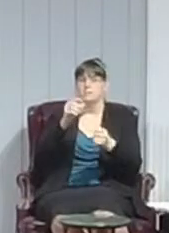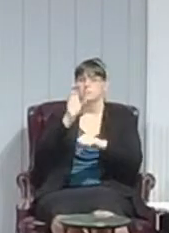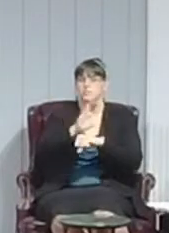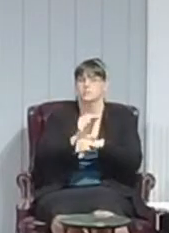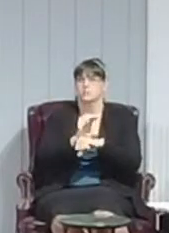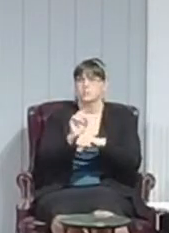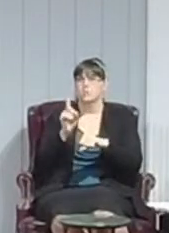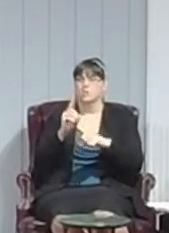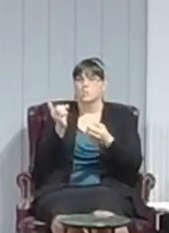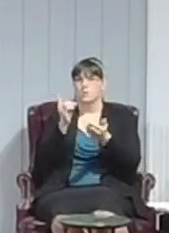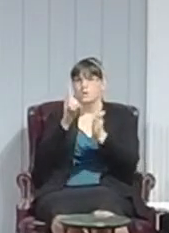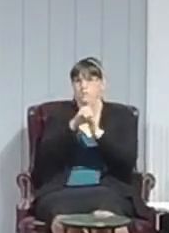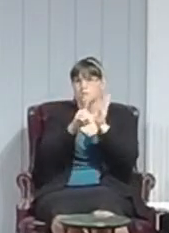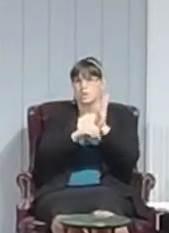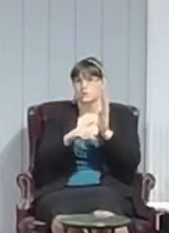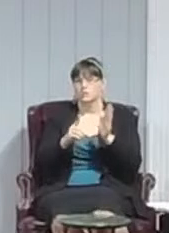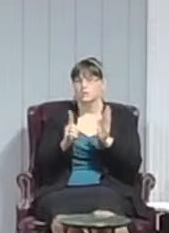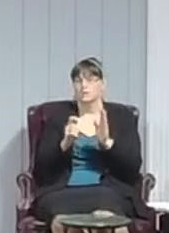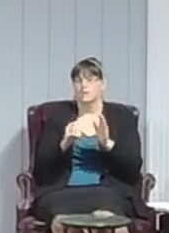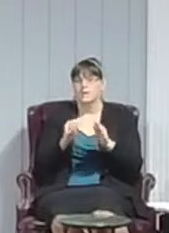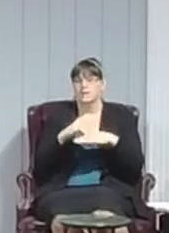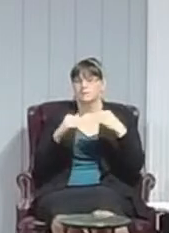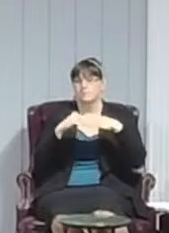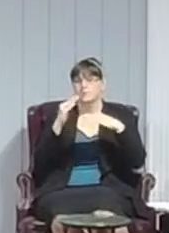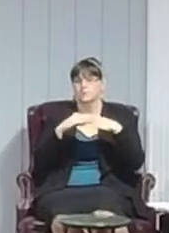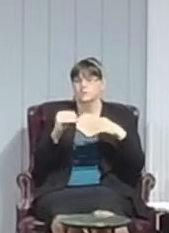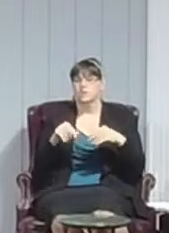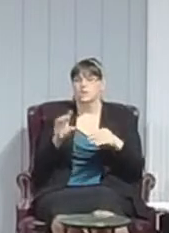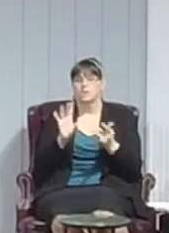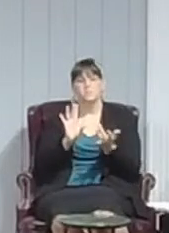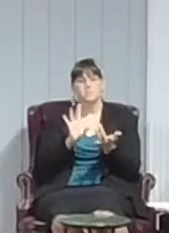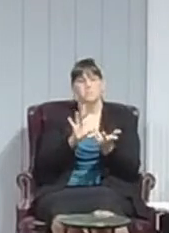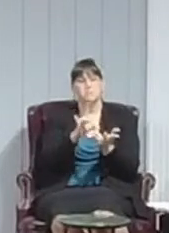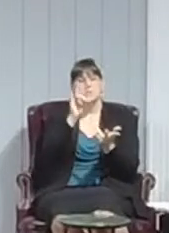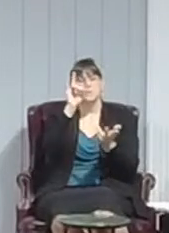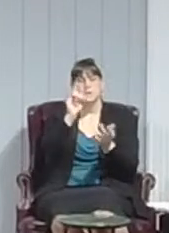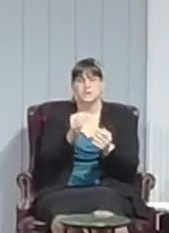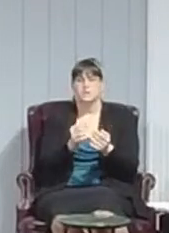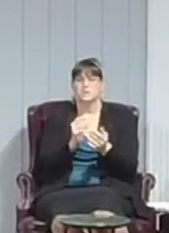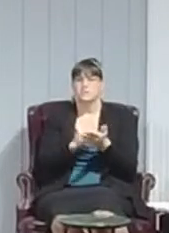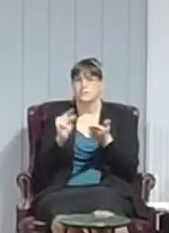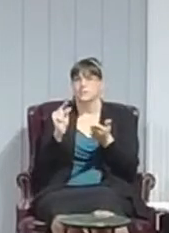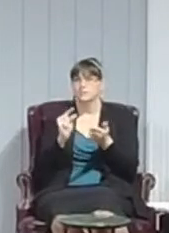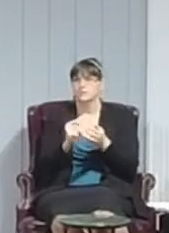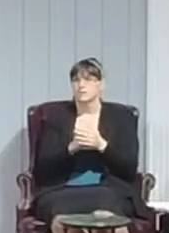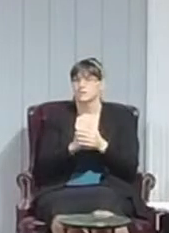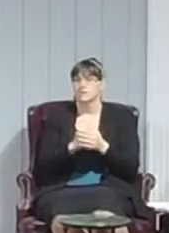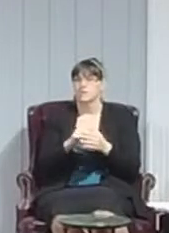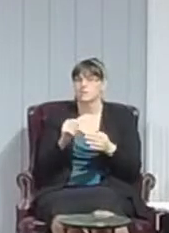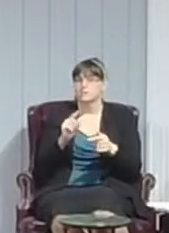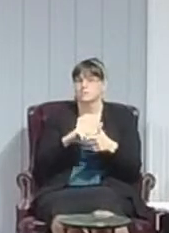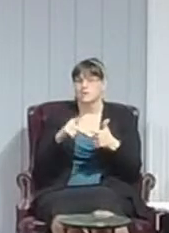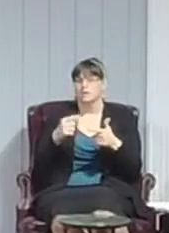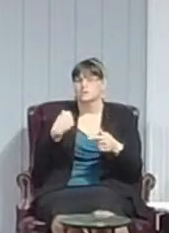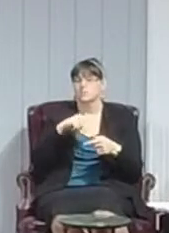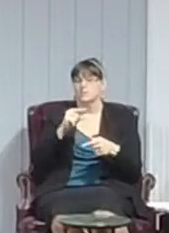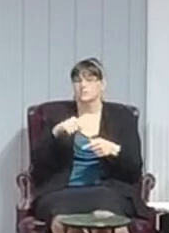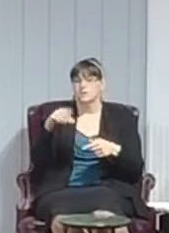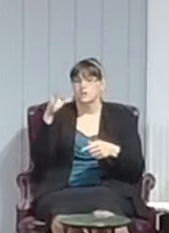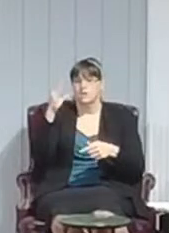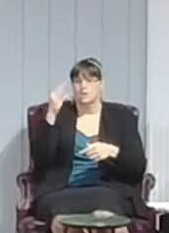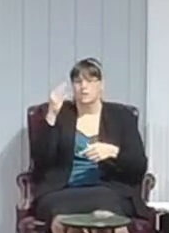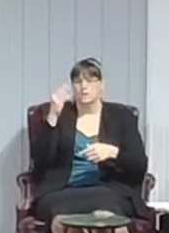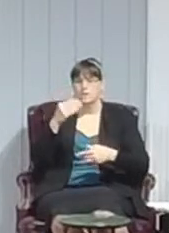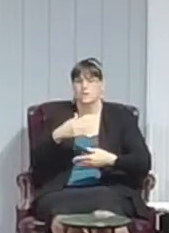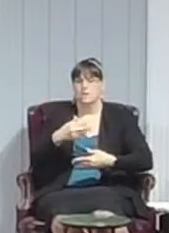where a doctrine is built on a particular passage in Isaiah 9 and verse 6, where the Bible says, "Unto us a child is born, unto us a son is